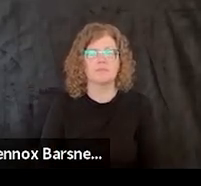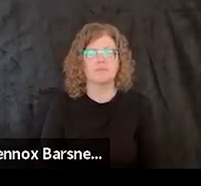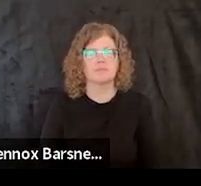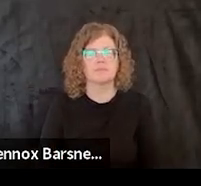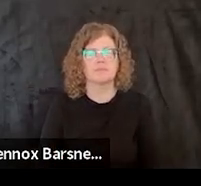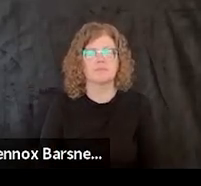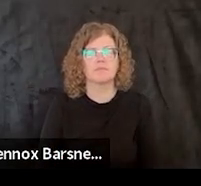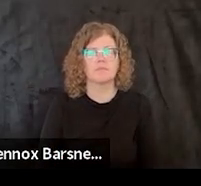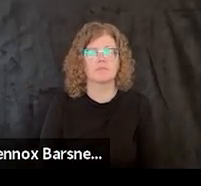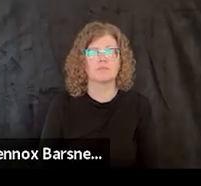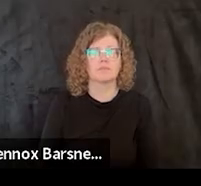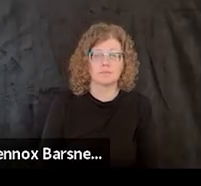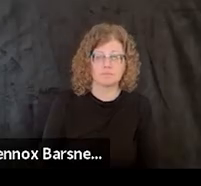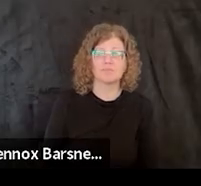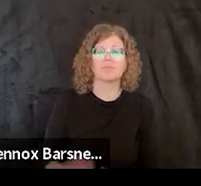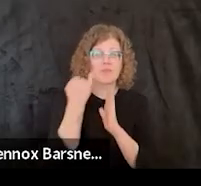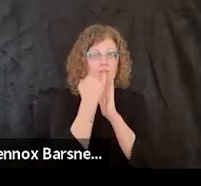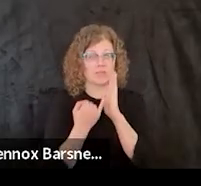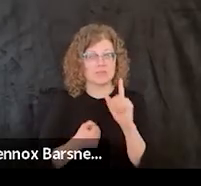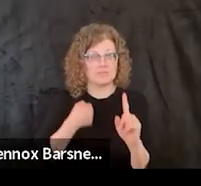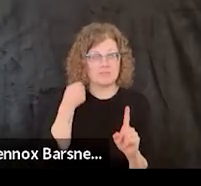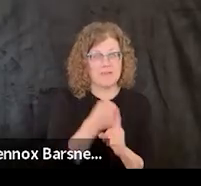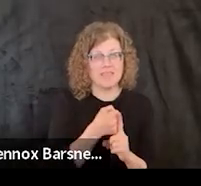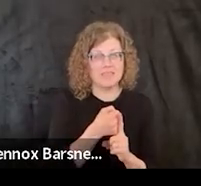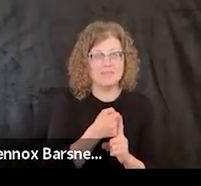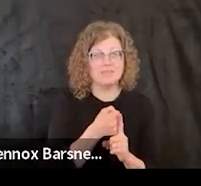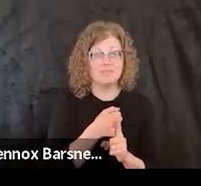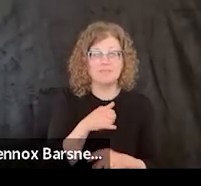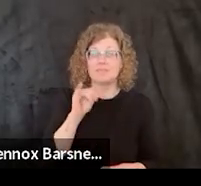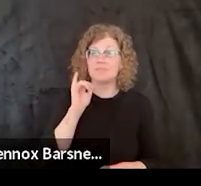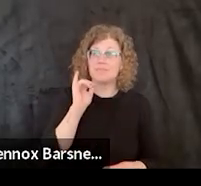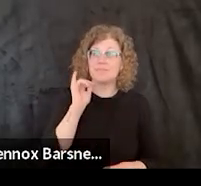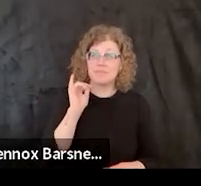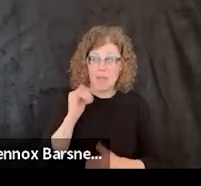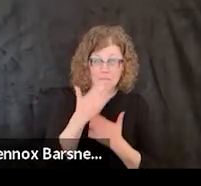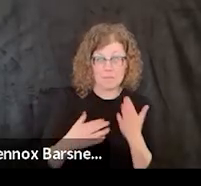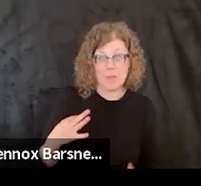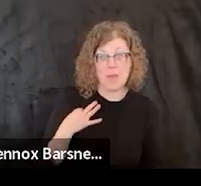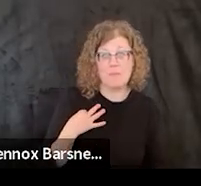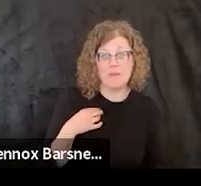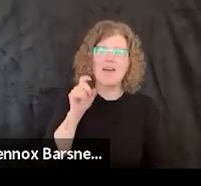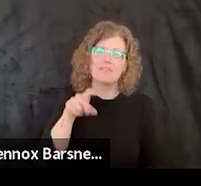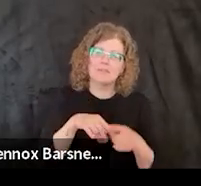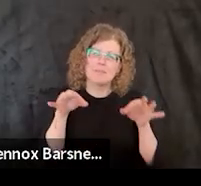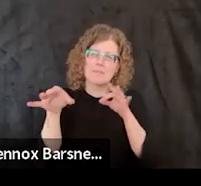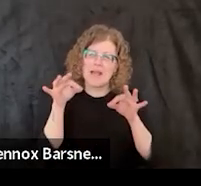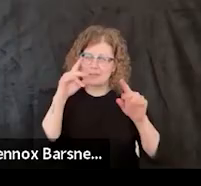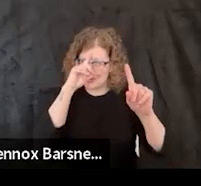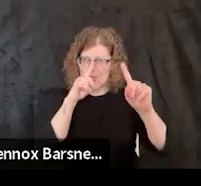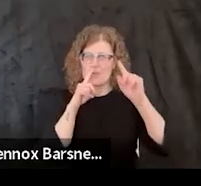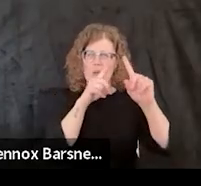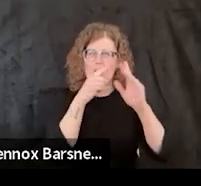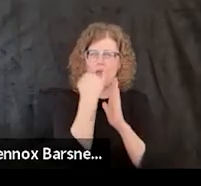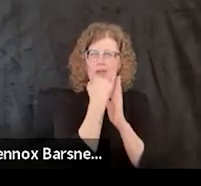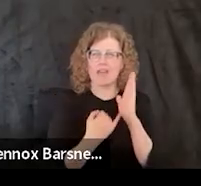Artistic impact. In this section, you describe your artistic goals for this project and what success means for